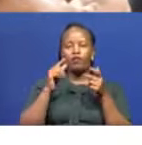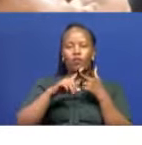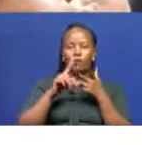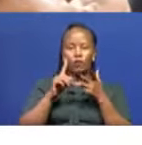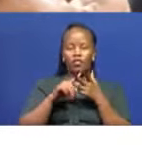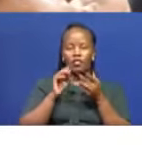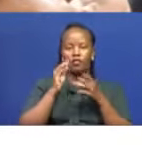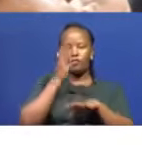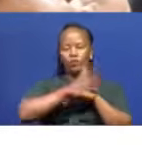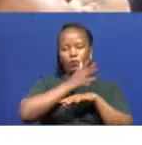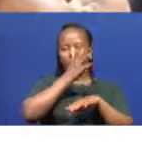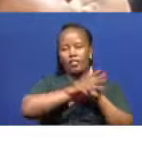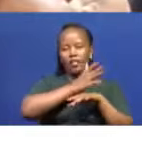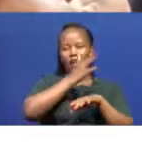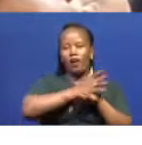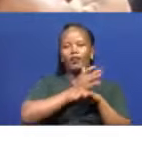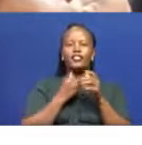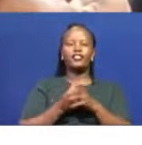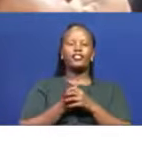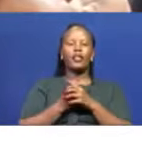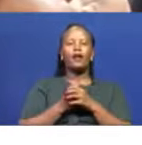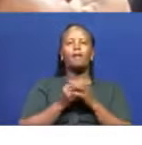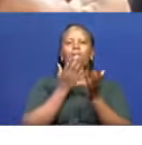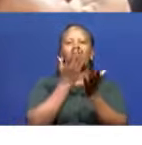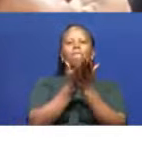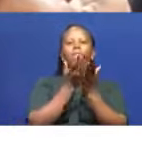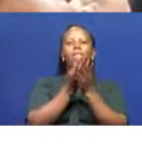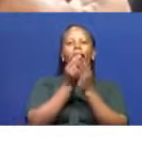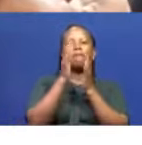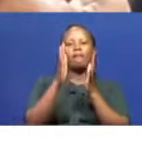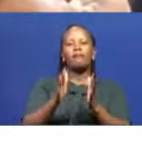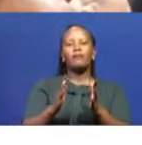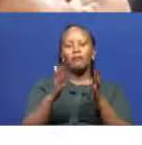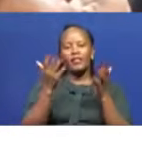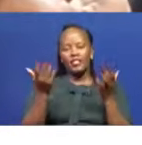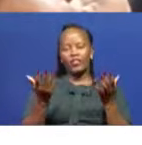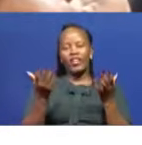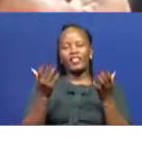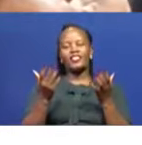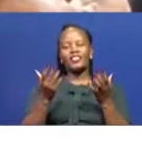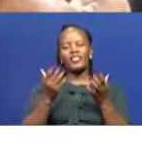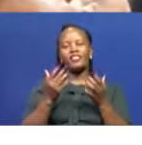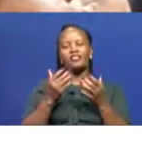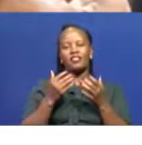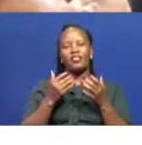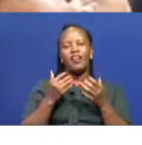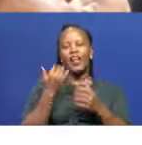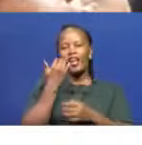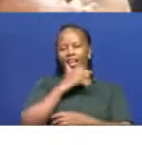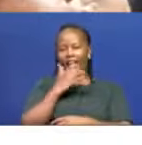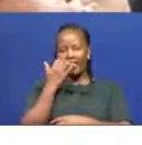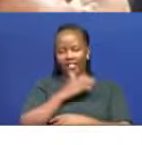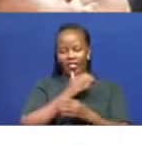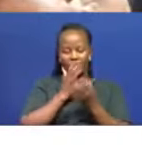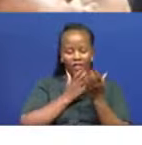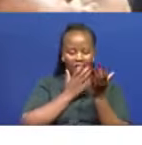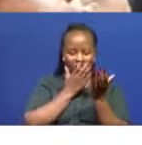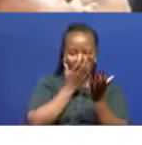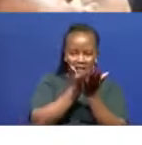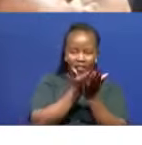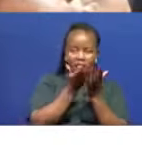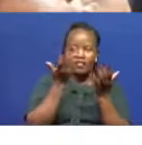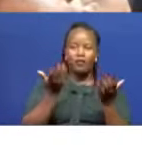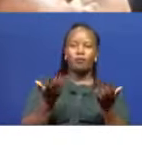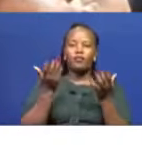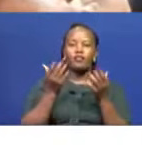void. The petitioners adopted and relied on H.E. Gachagua submissions and